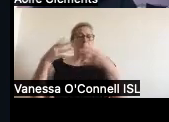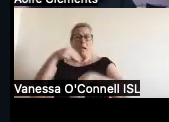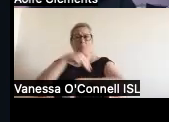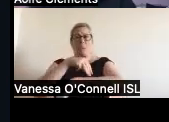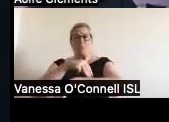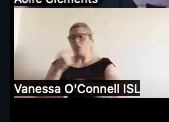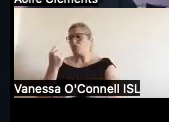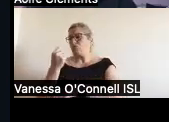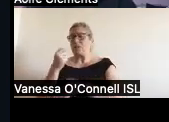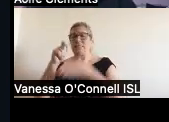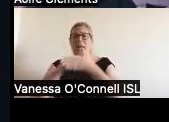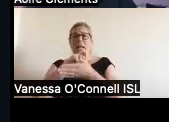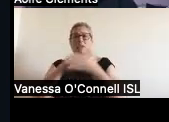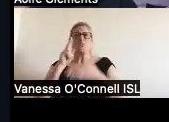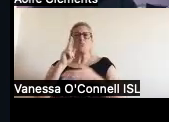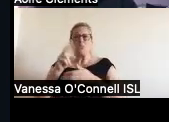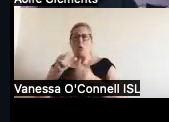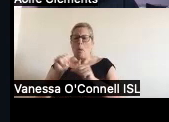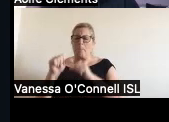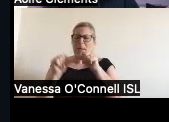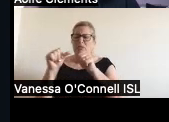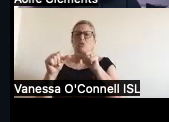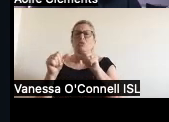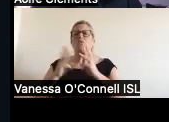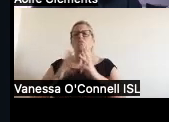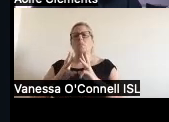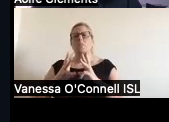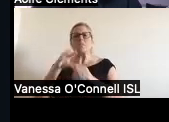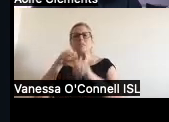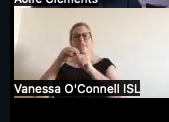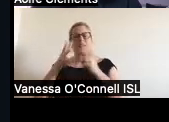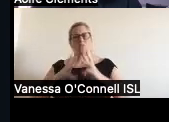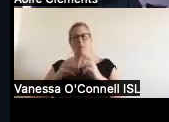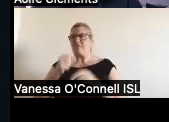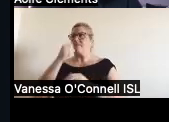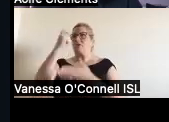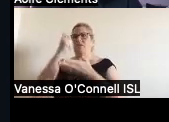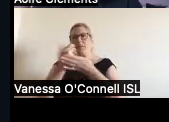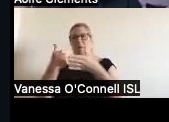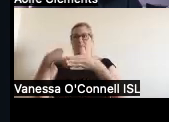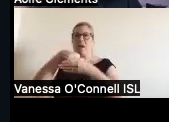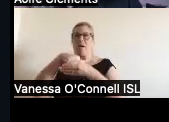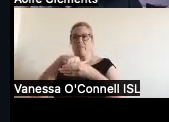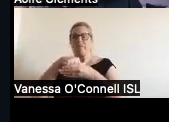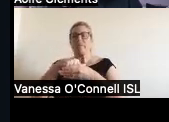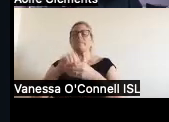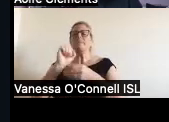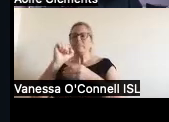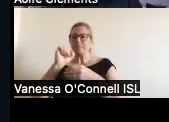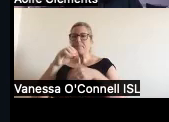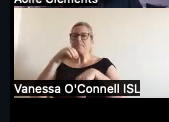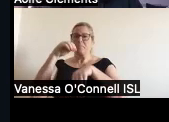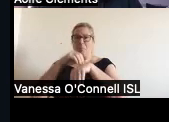pattern of women, particularly women who were first-time candidates, being placed in unwinnable